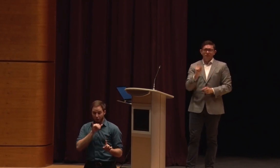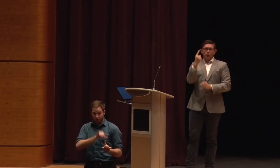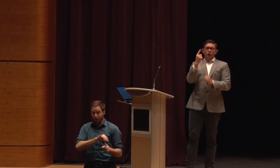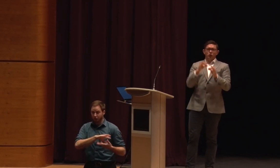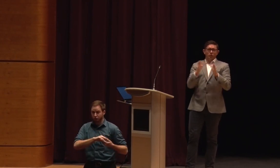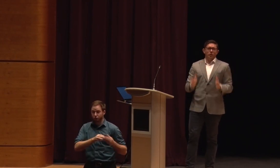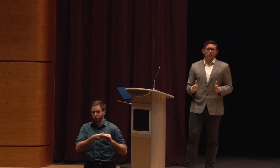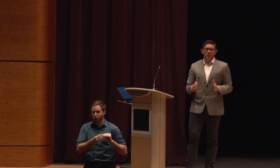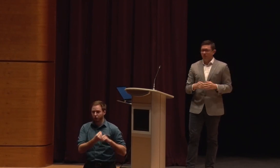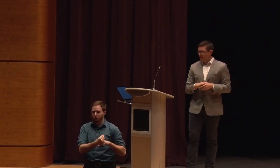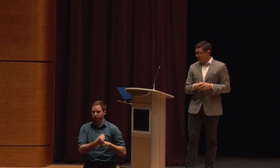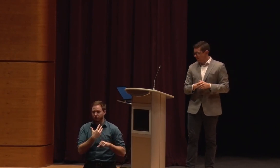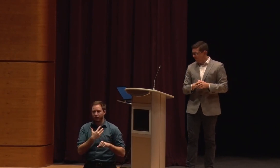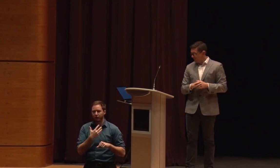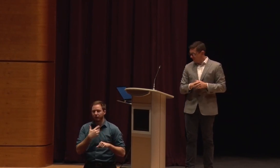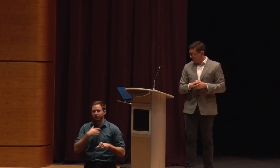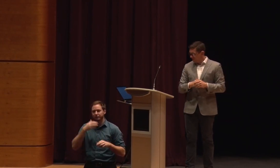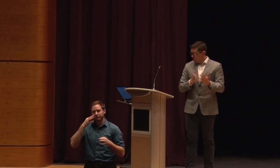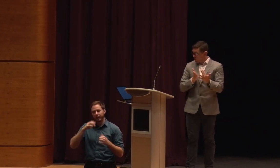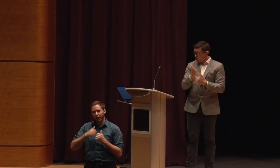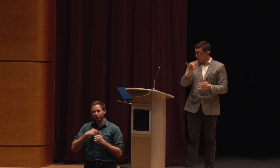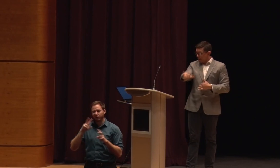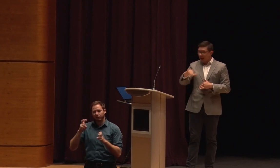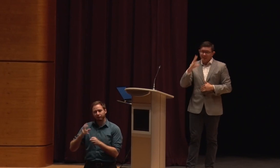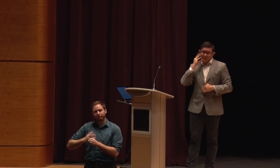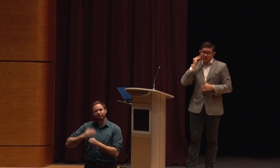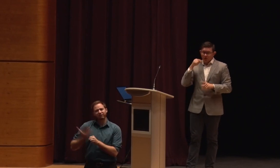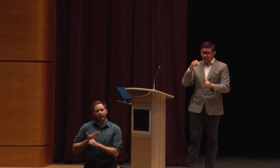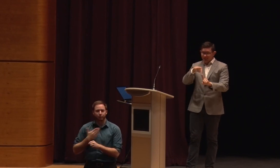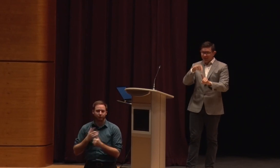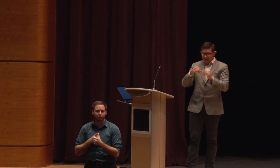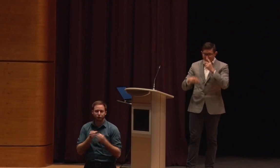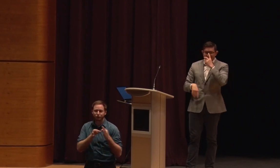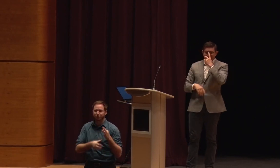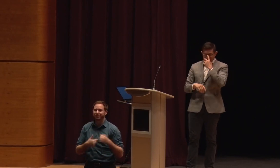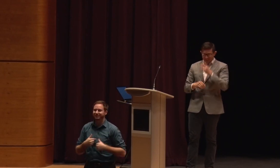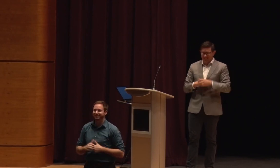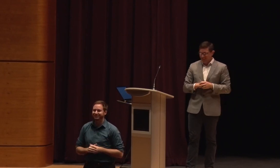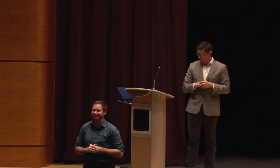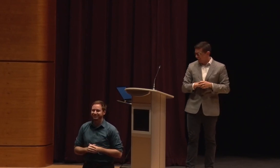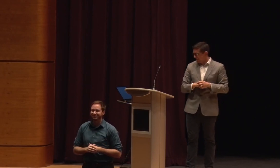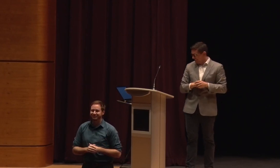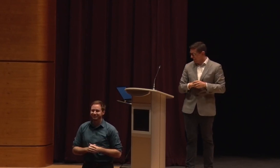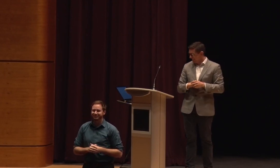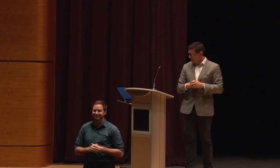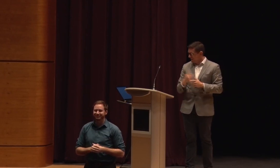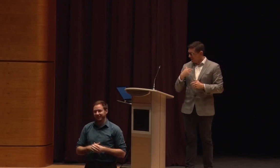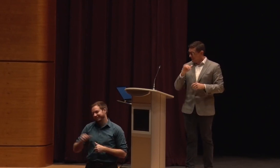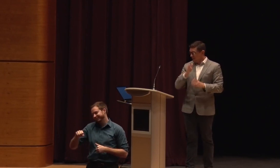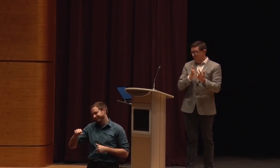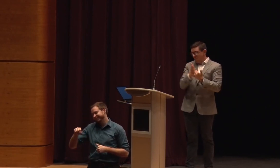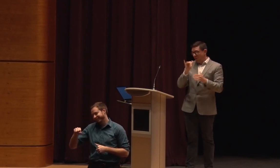story is how I fired my first interpreter. And through that experience,